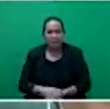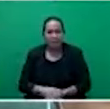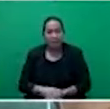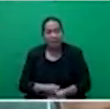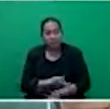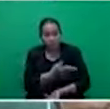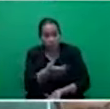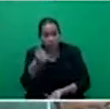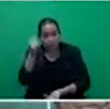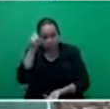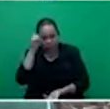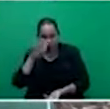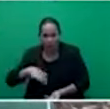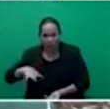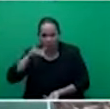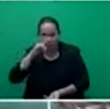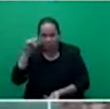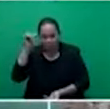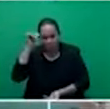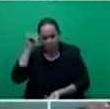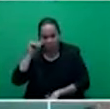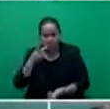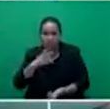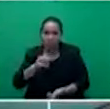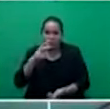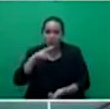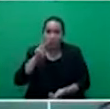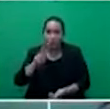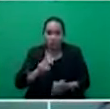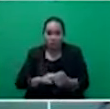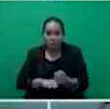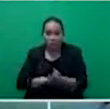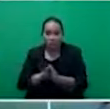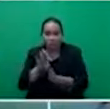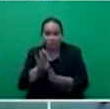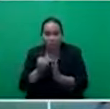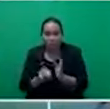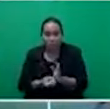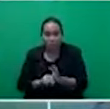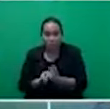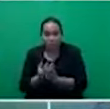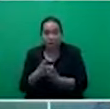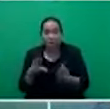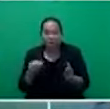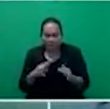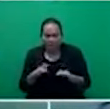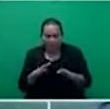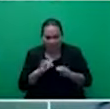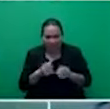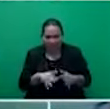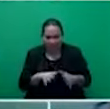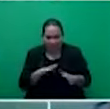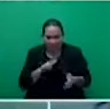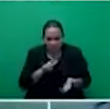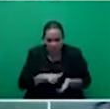knows and everybody knows that the 2022 growth, Mr. Speaker, sir, is coming from a low base after a